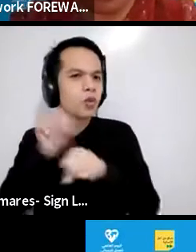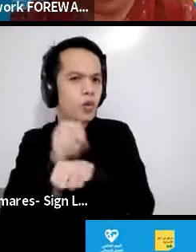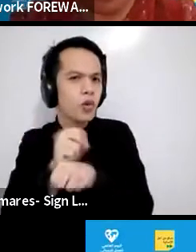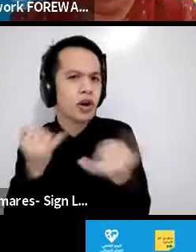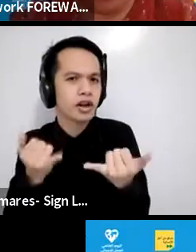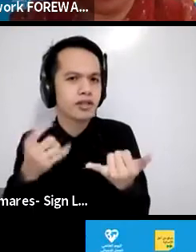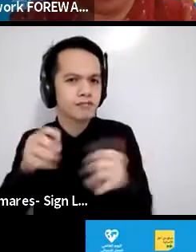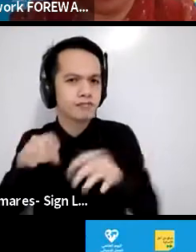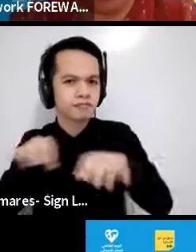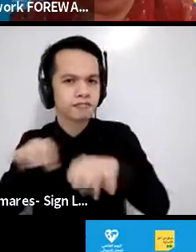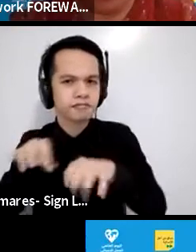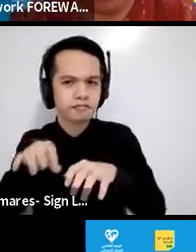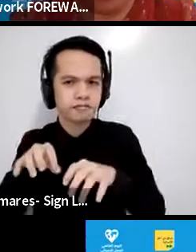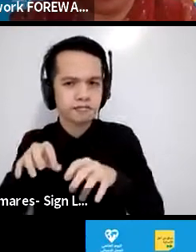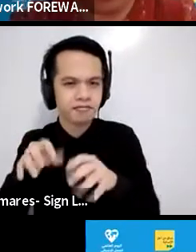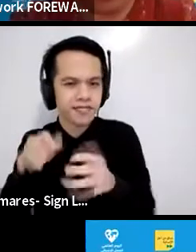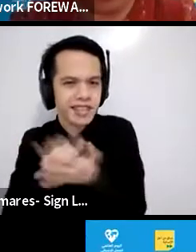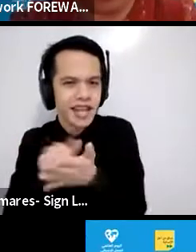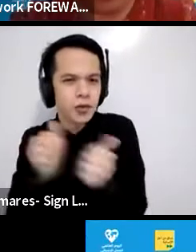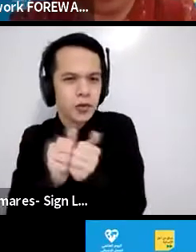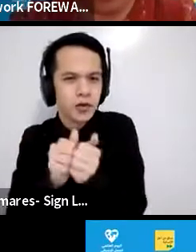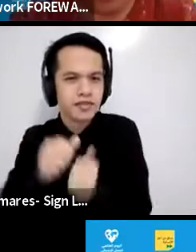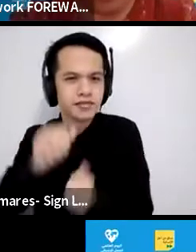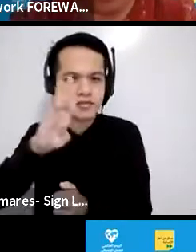doing currently in BARM. Over to you.